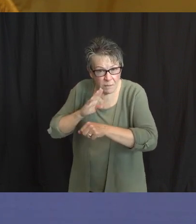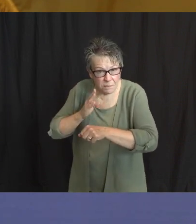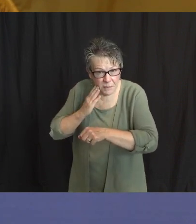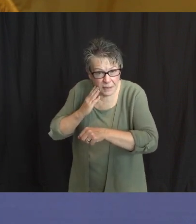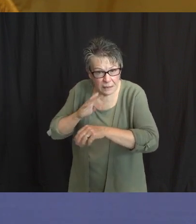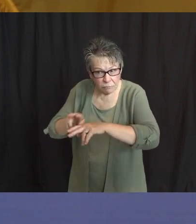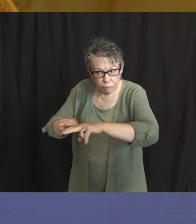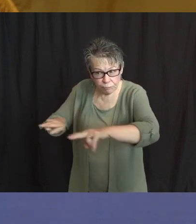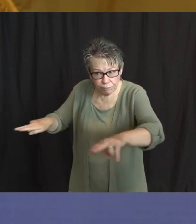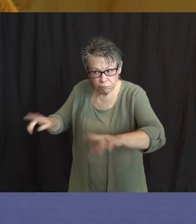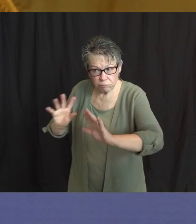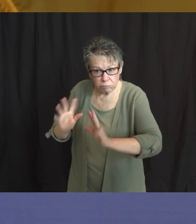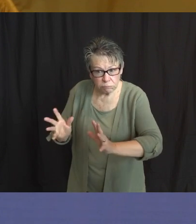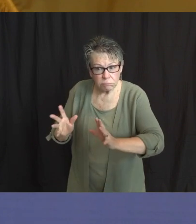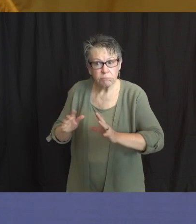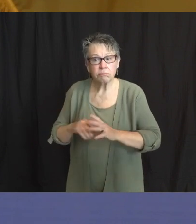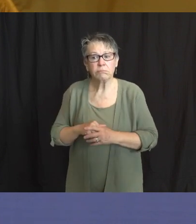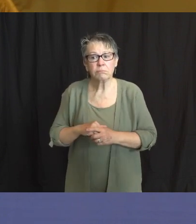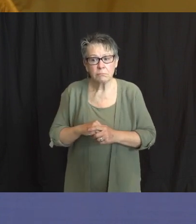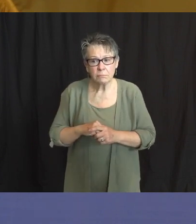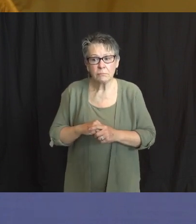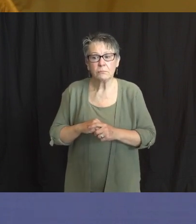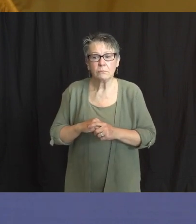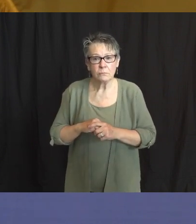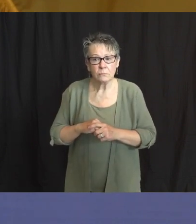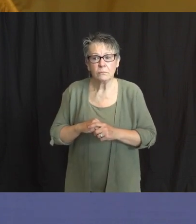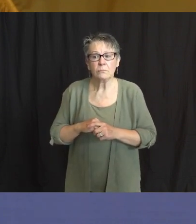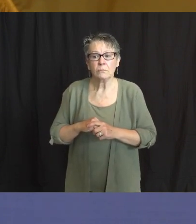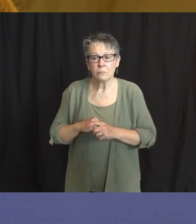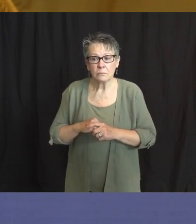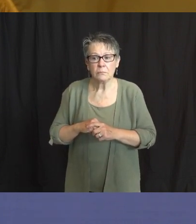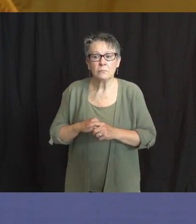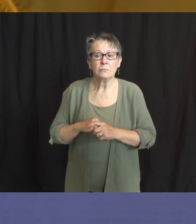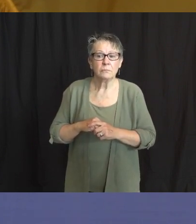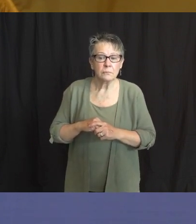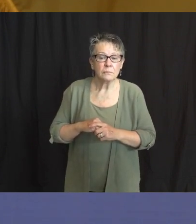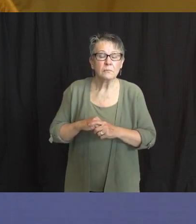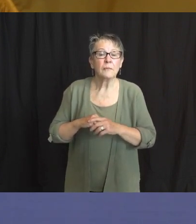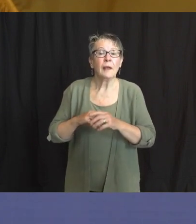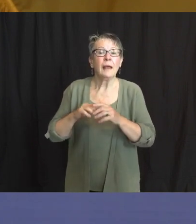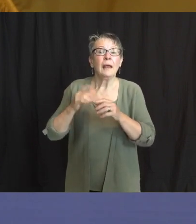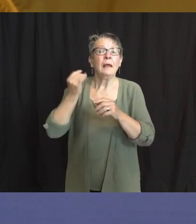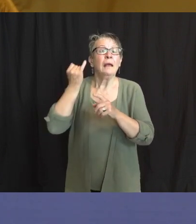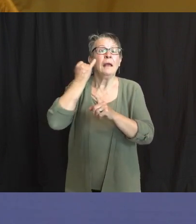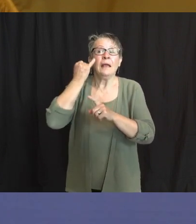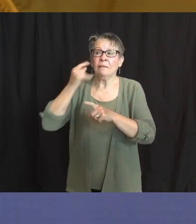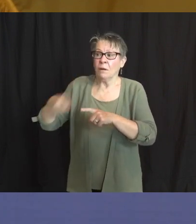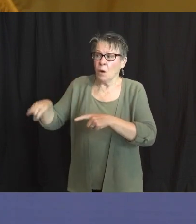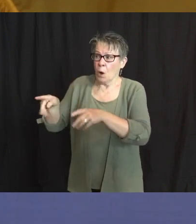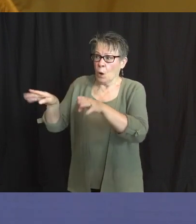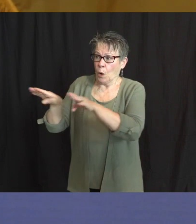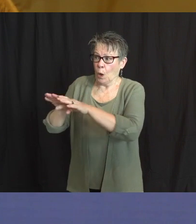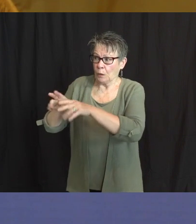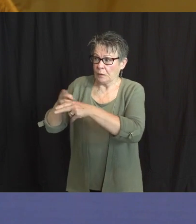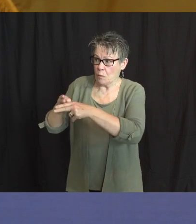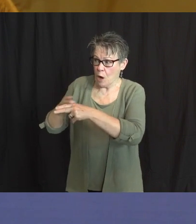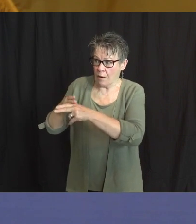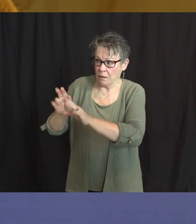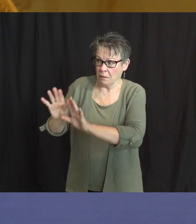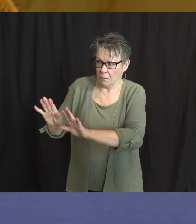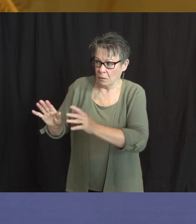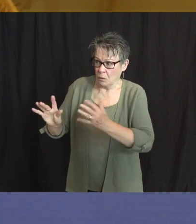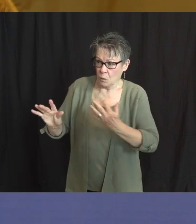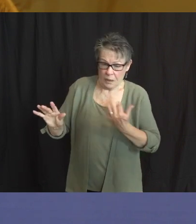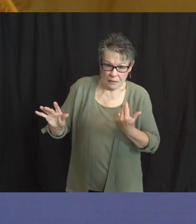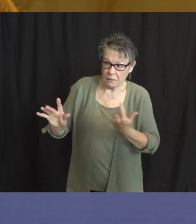Facilities shall establish a prioritization policy for providing care and scheduling of these procedures.